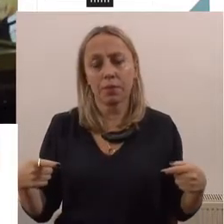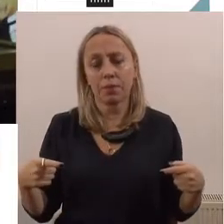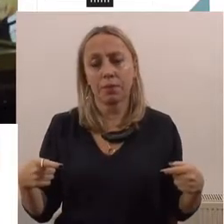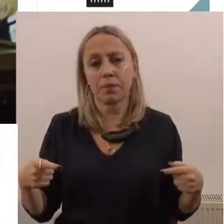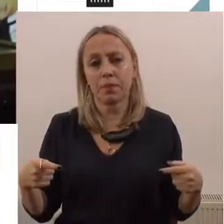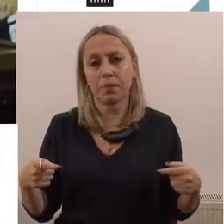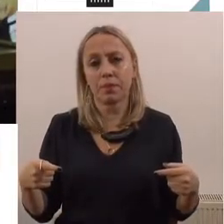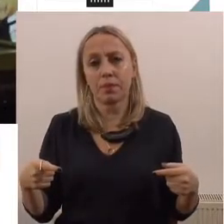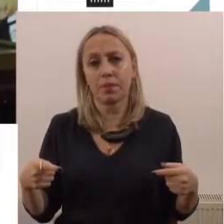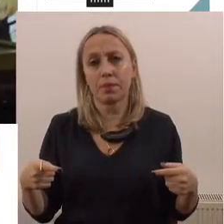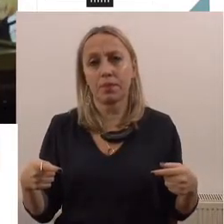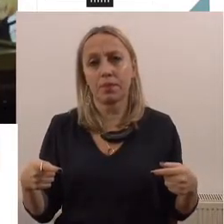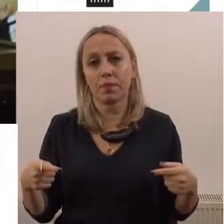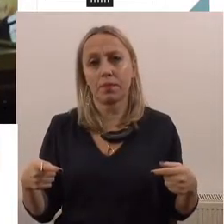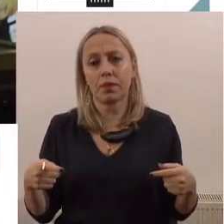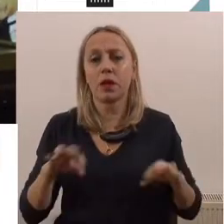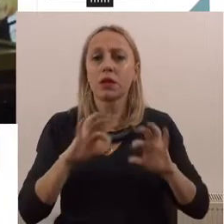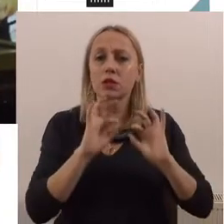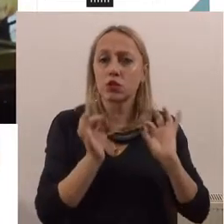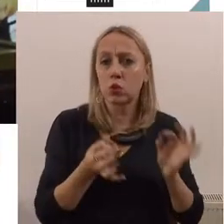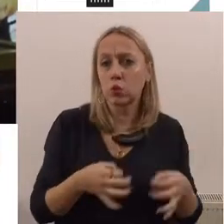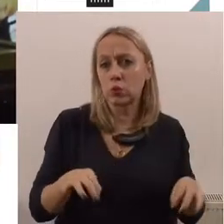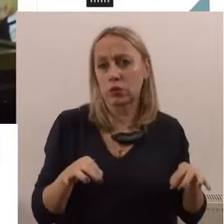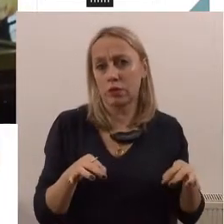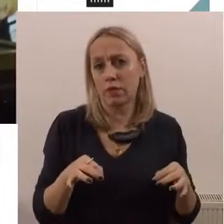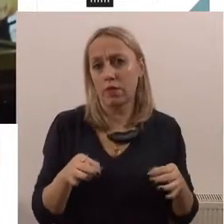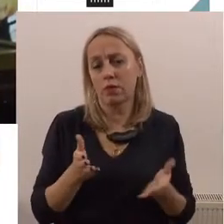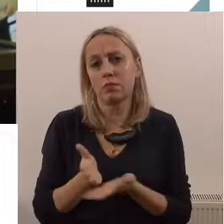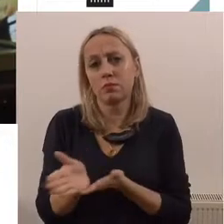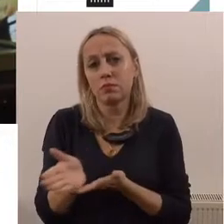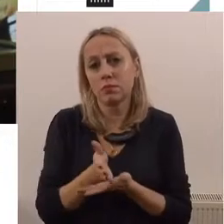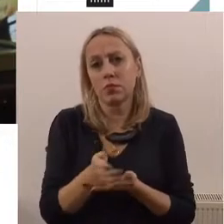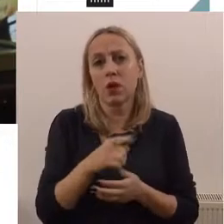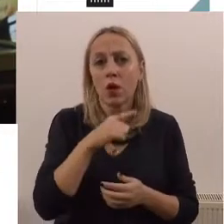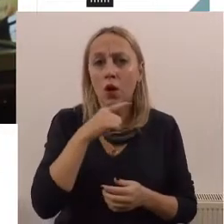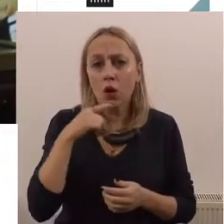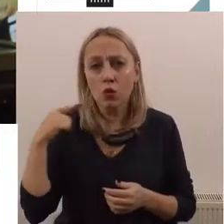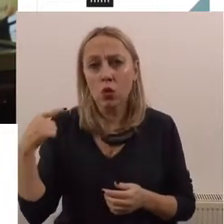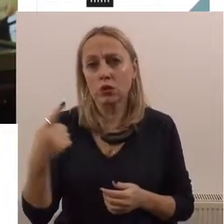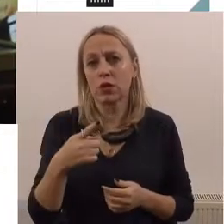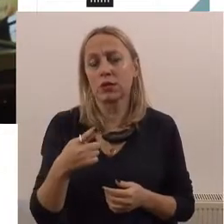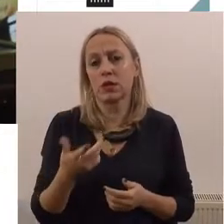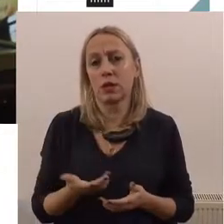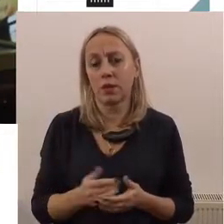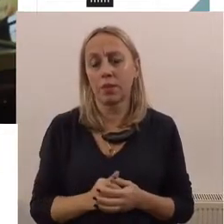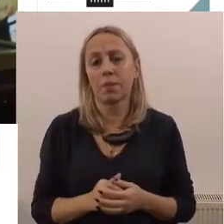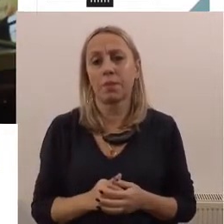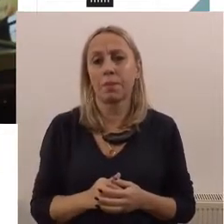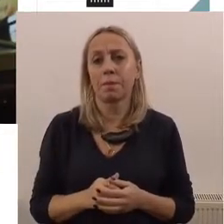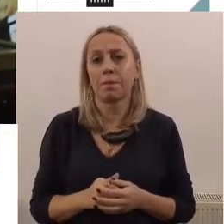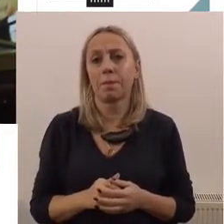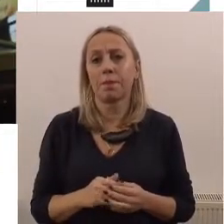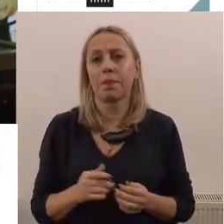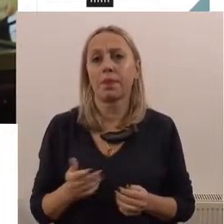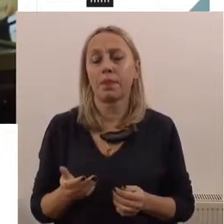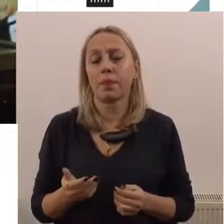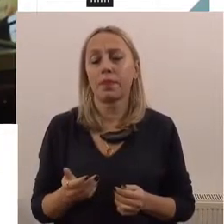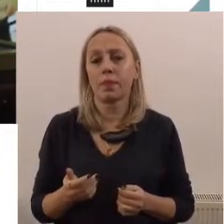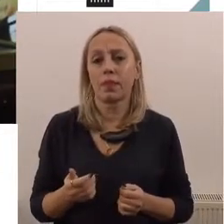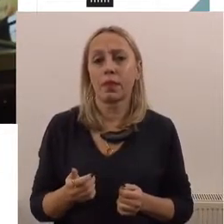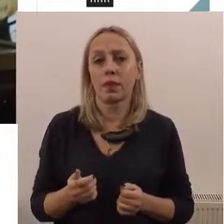and be aware of different aspects of art and culture of the Russian Empire,